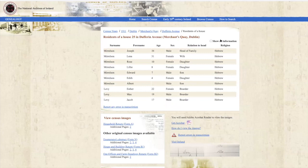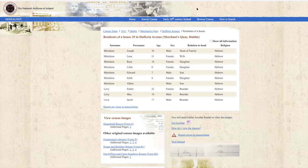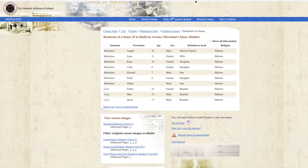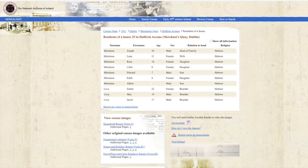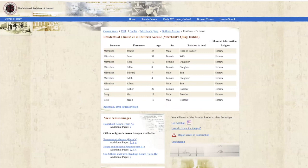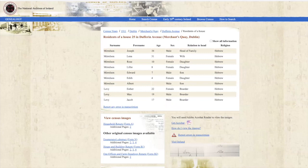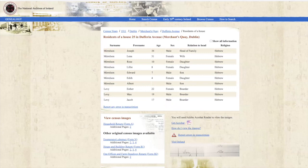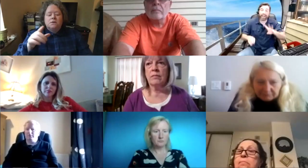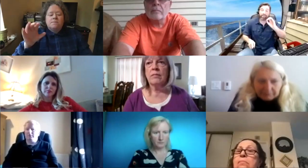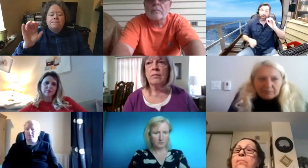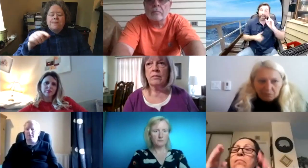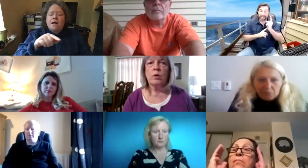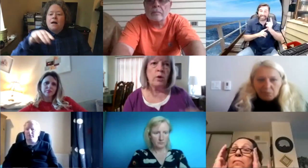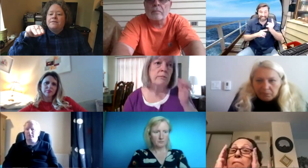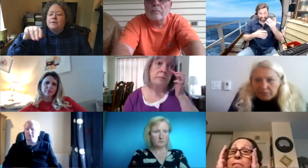And this one now,